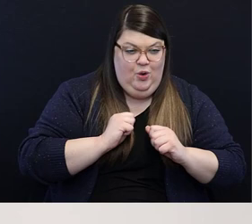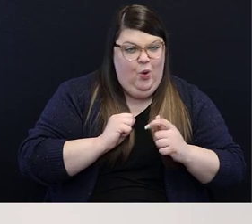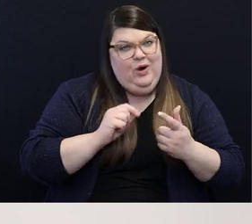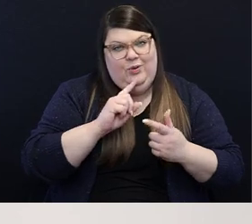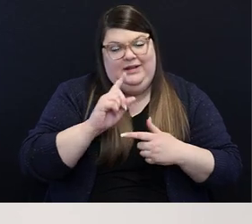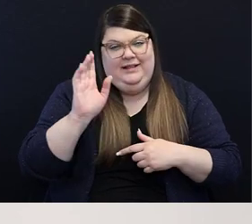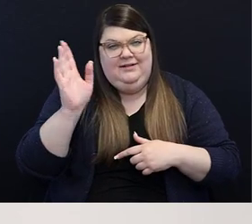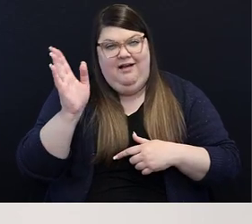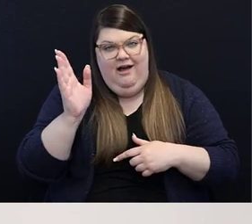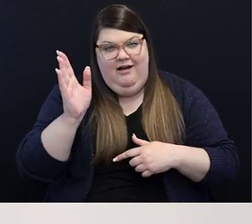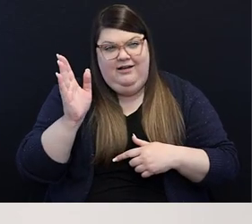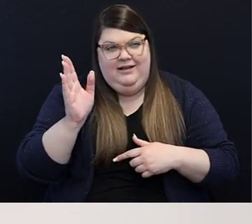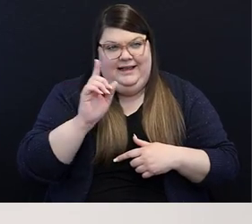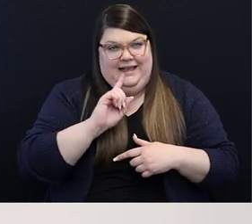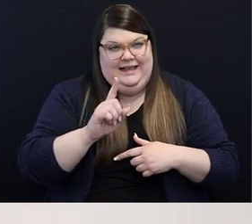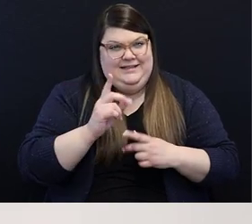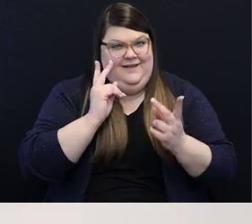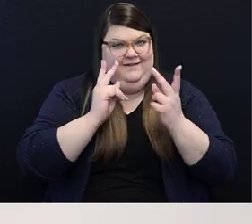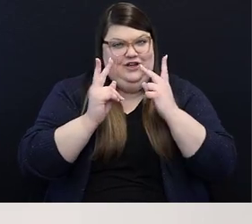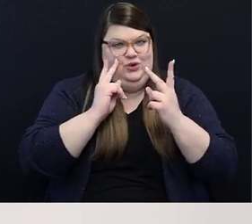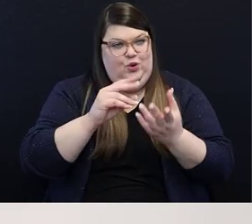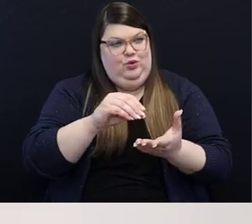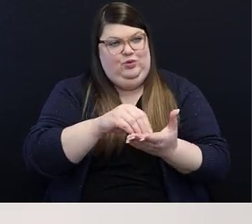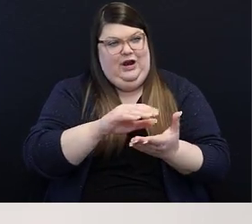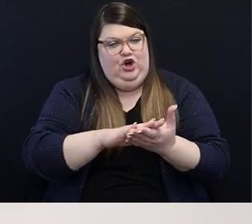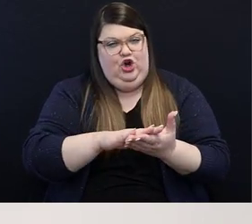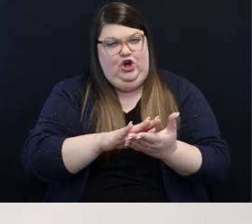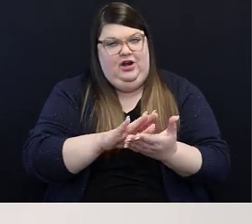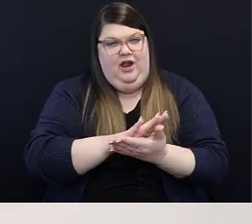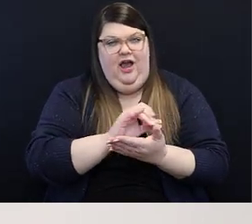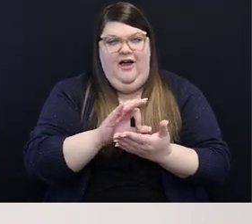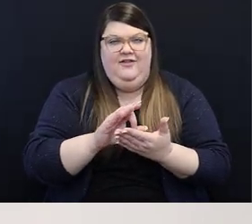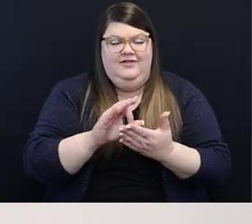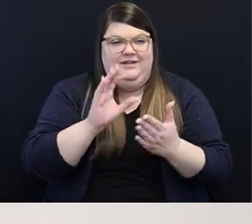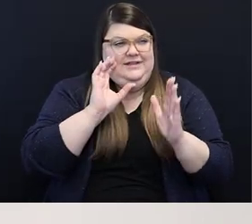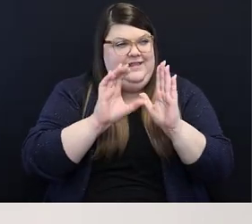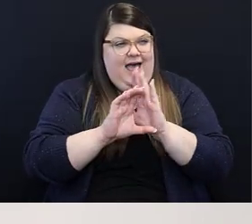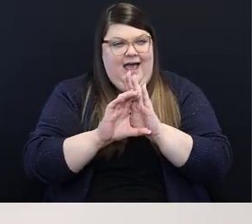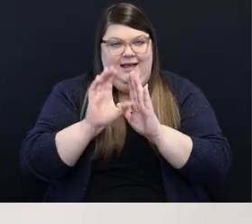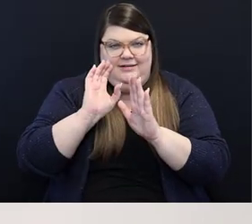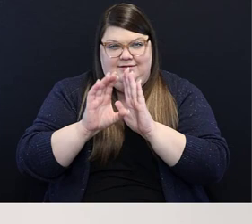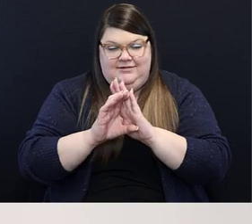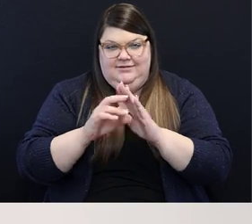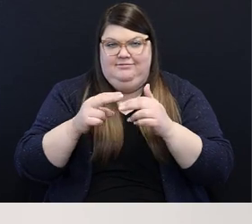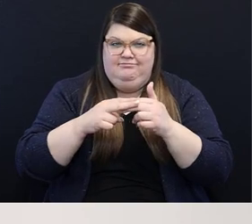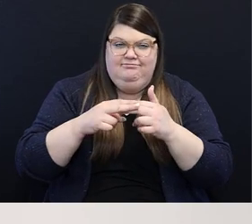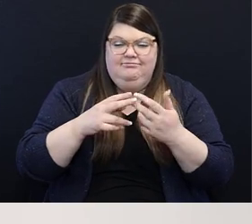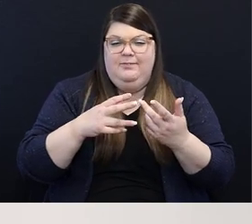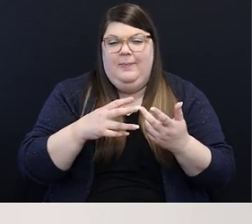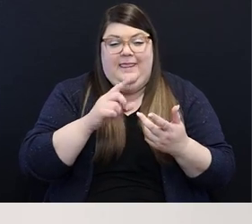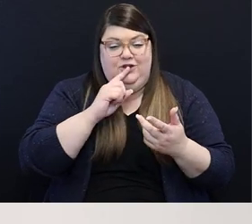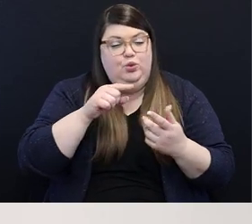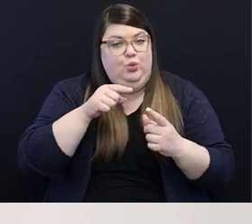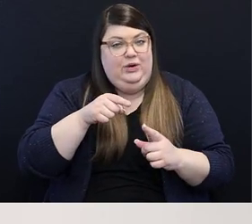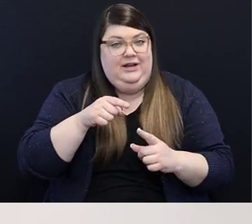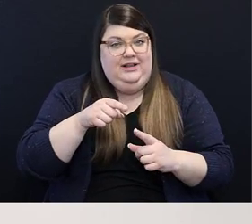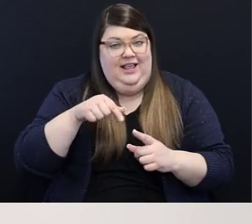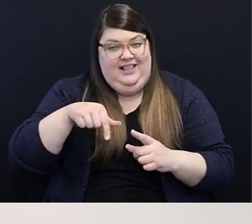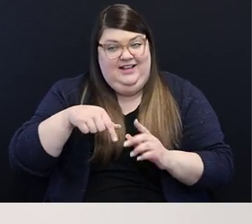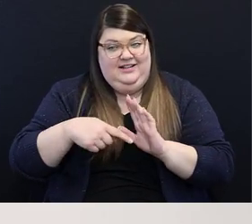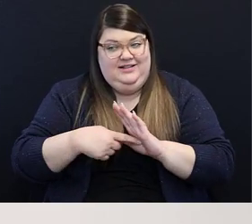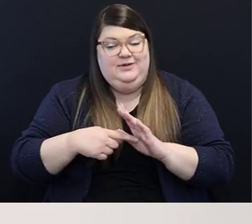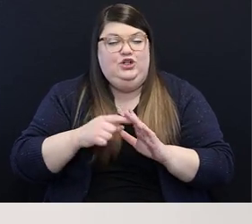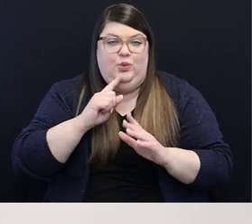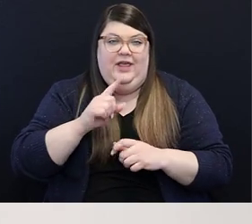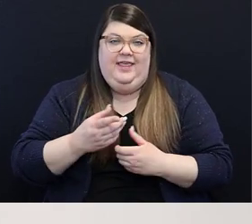the visual record of slides or images, and that this is the real thing. So, you know, I've thought a